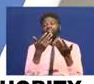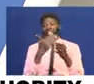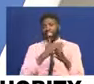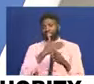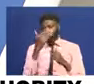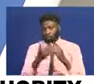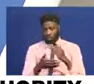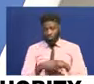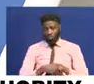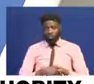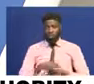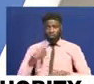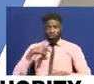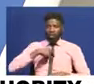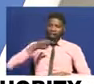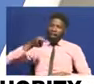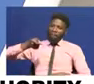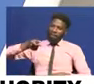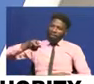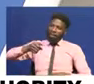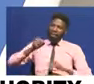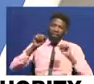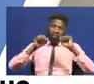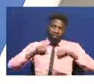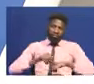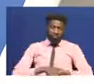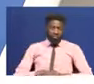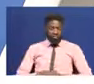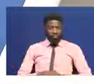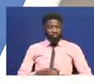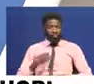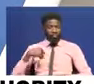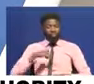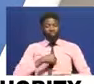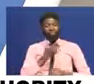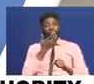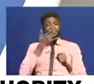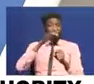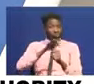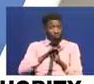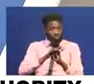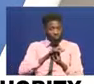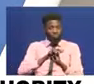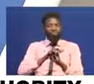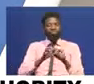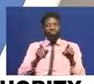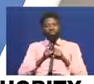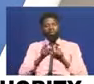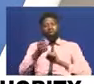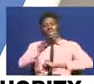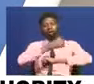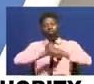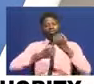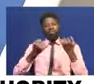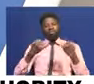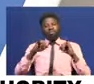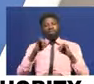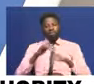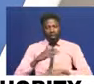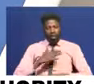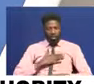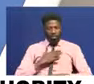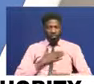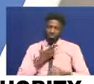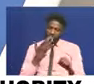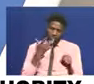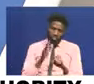make payments and make remittances. So we promise, we deliver what we promise, and so we keep our promise in terms of